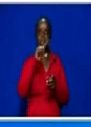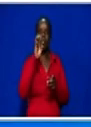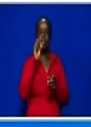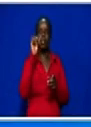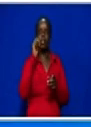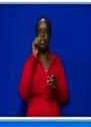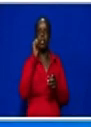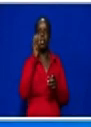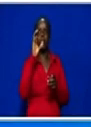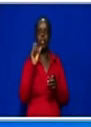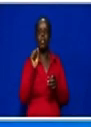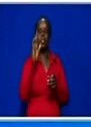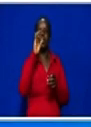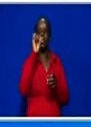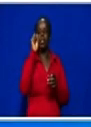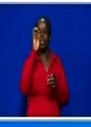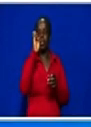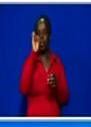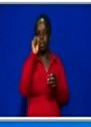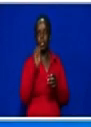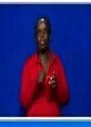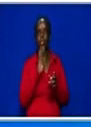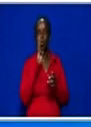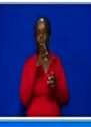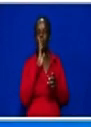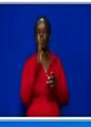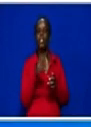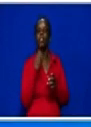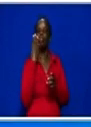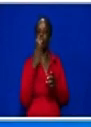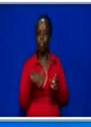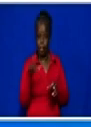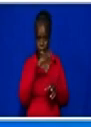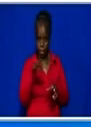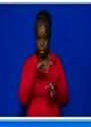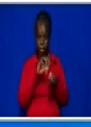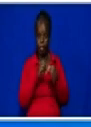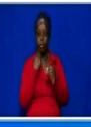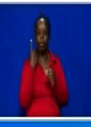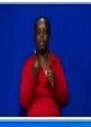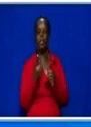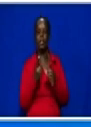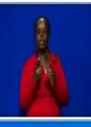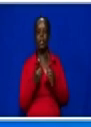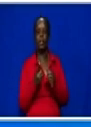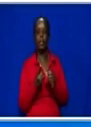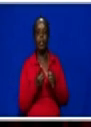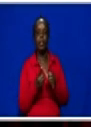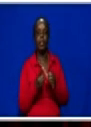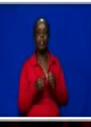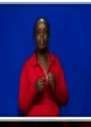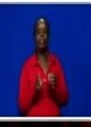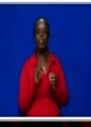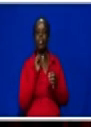crosses, and the genetic crosses will be in 4 areas. 1, we have